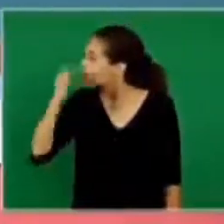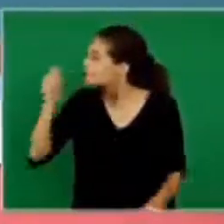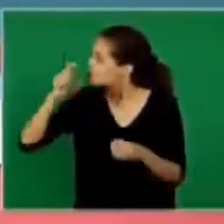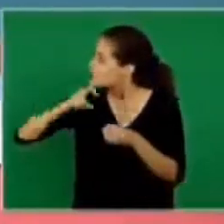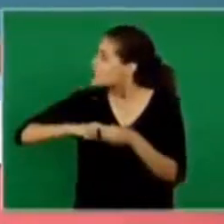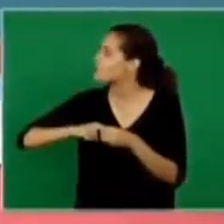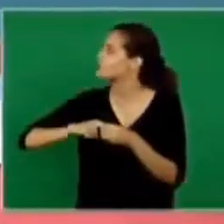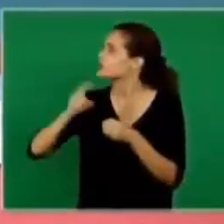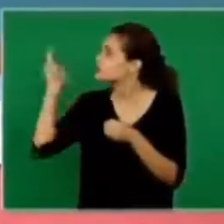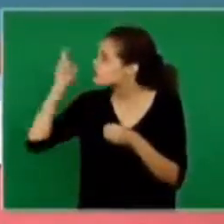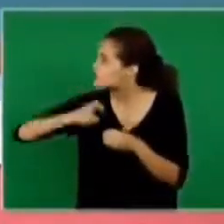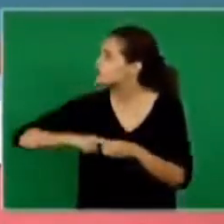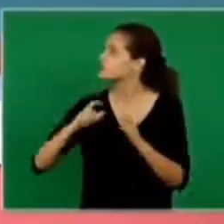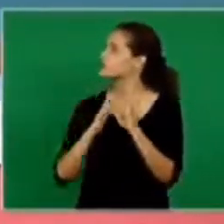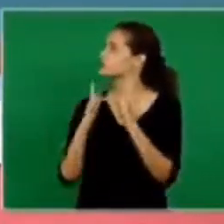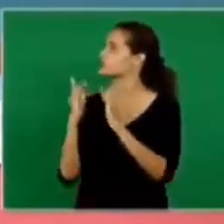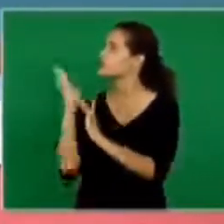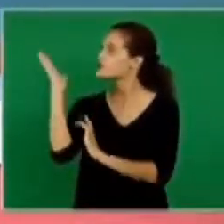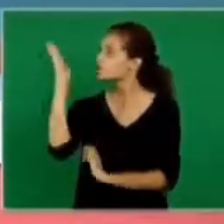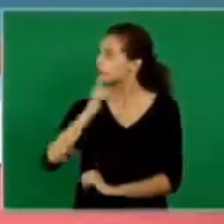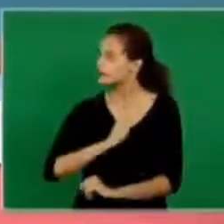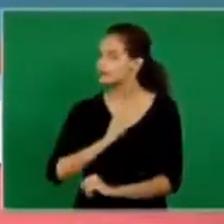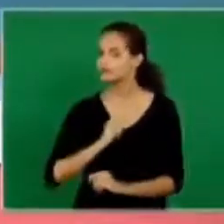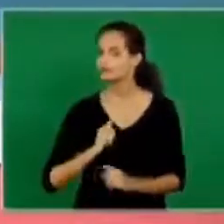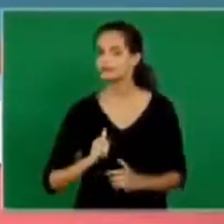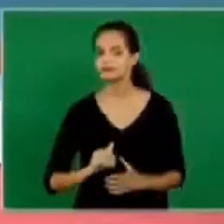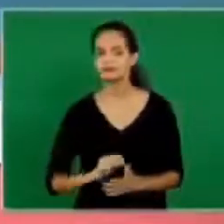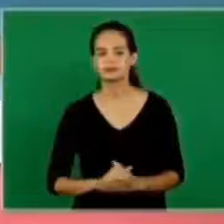desire the coming of the Lord Jesus.